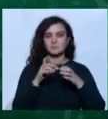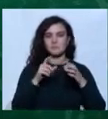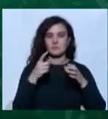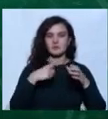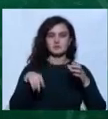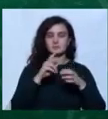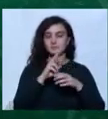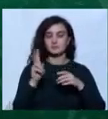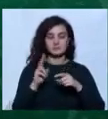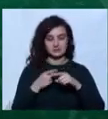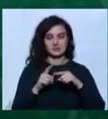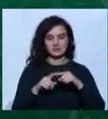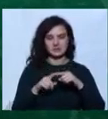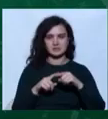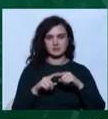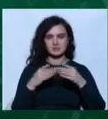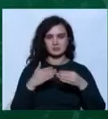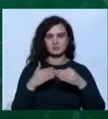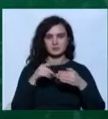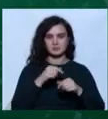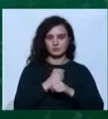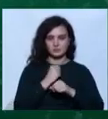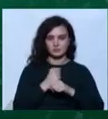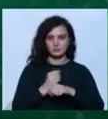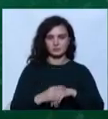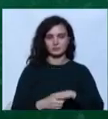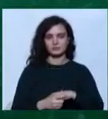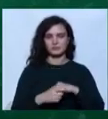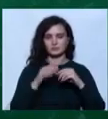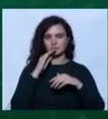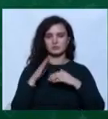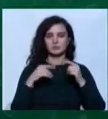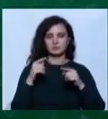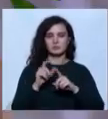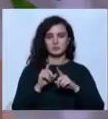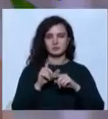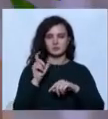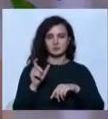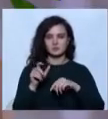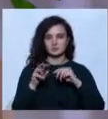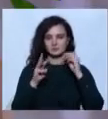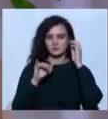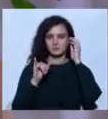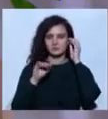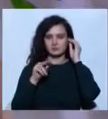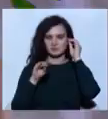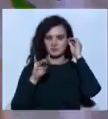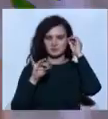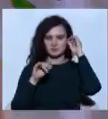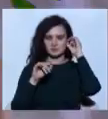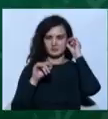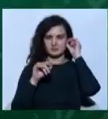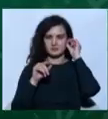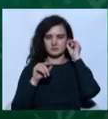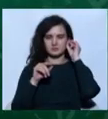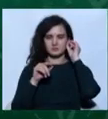people who work on and operate a ship. Our next word is a mutiny. Mutiny.